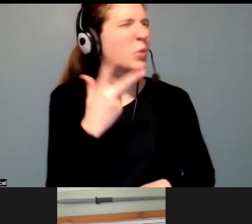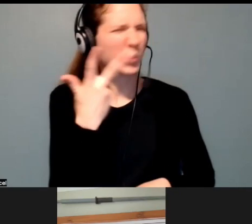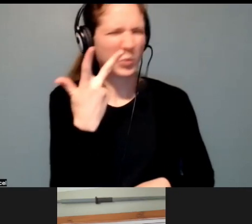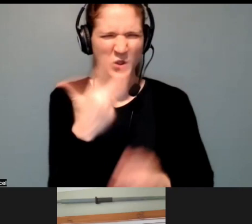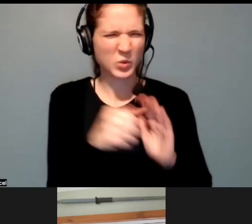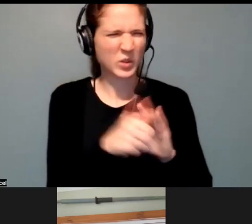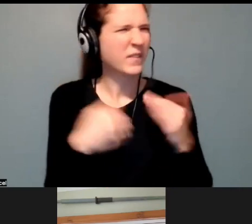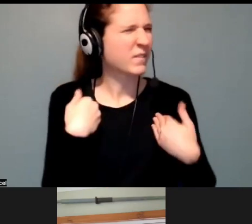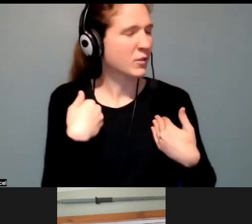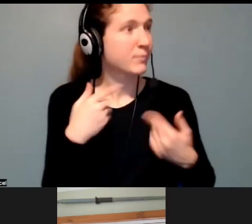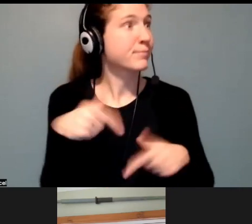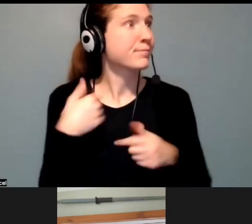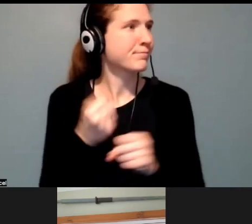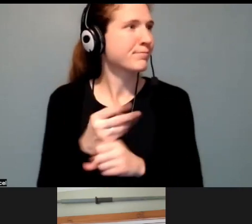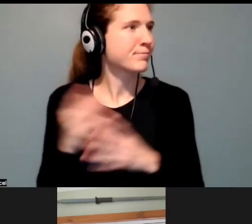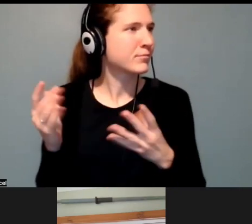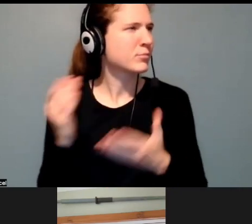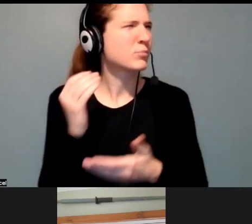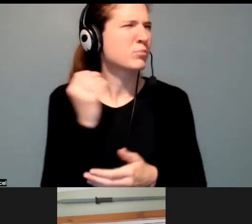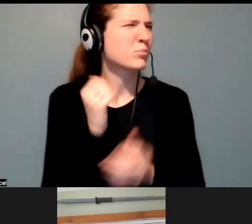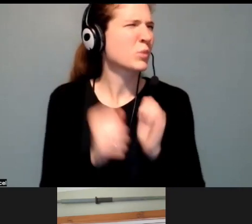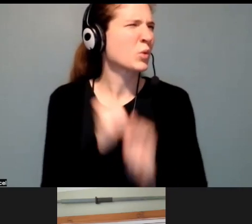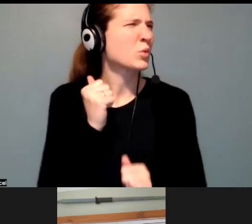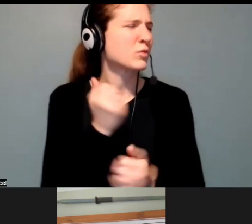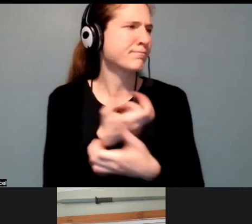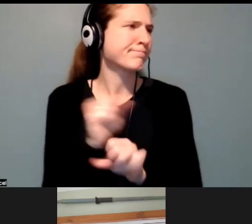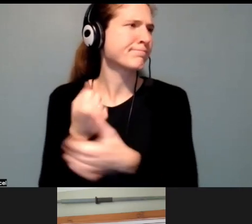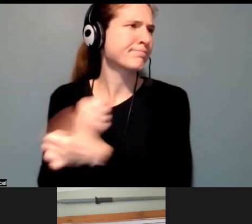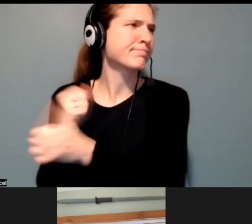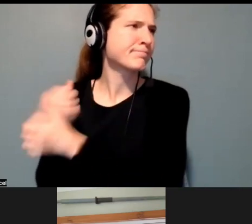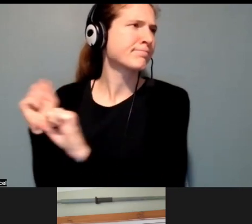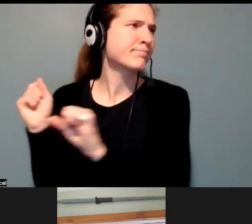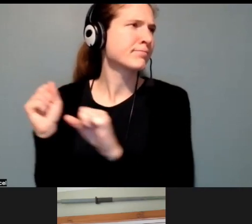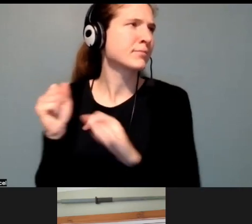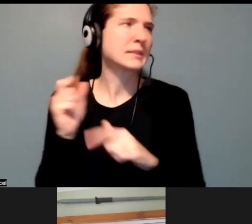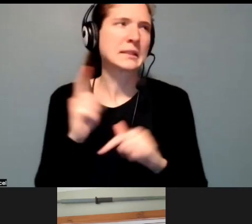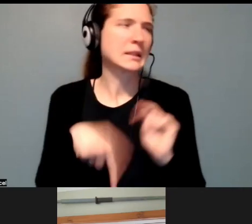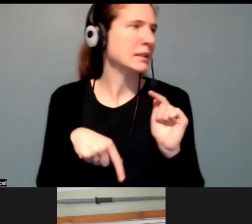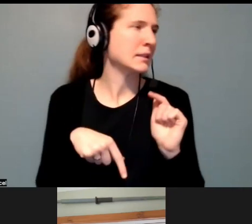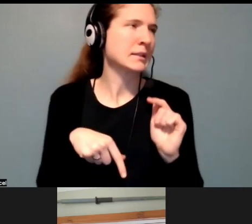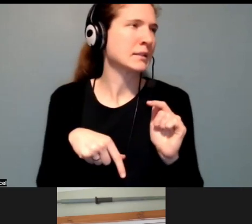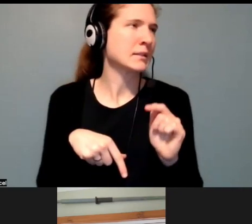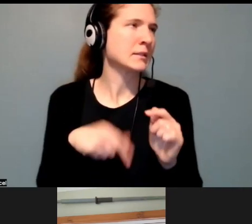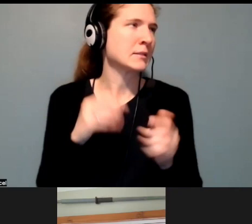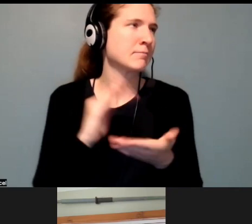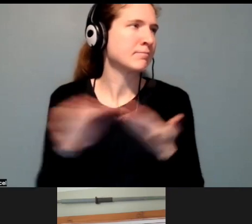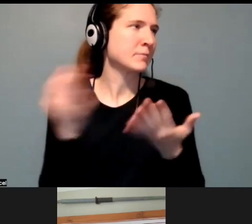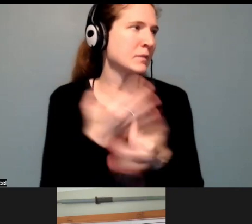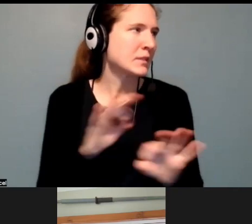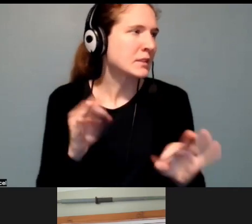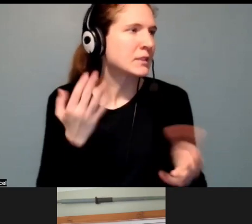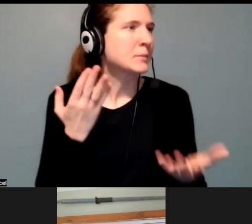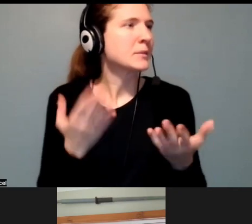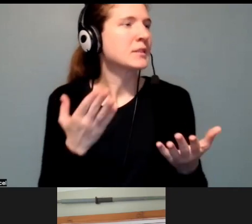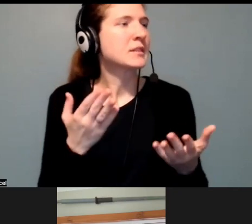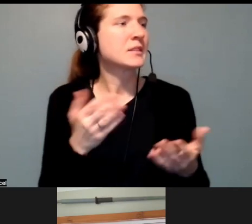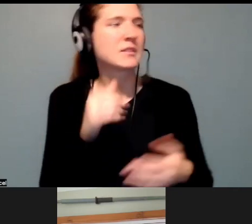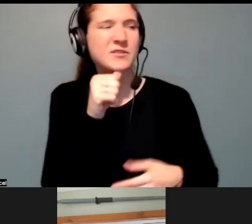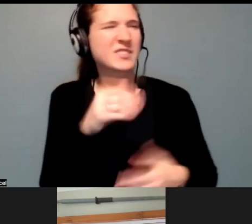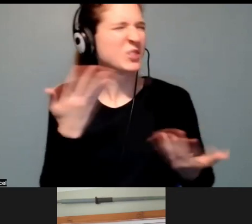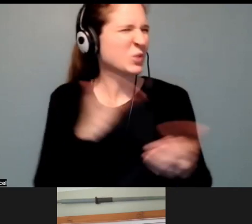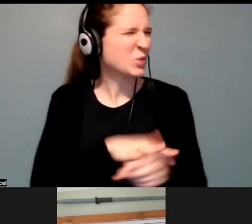of them most of them are rescues. They came from rescues, so they're turtles that can't be released. They're non-native or they were given up, and